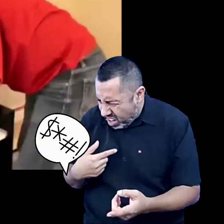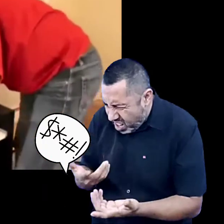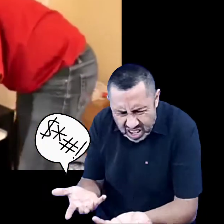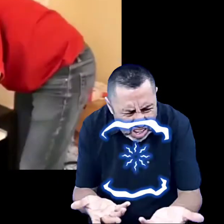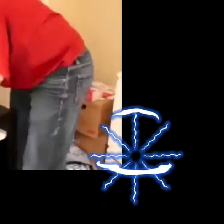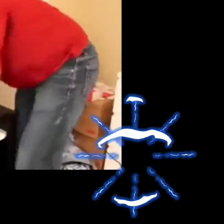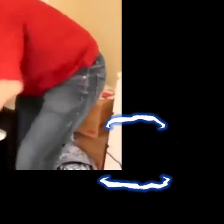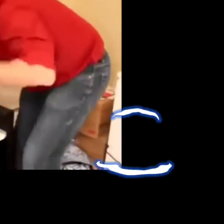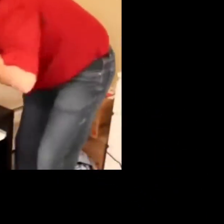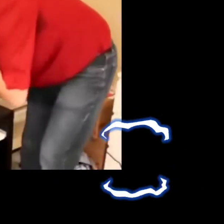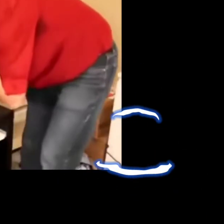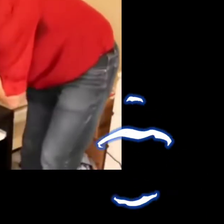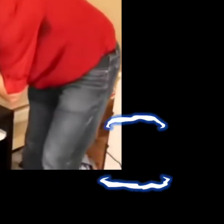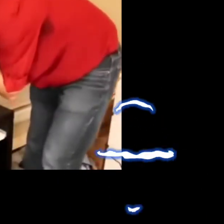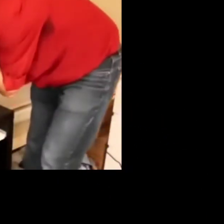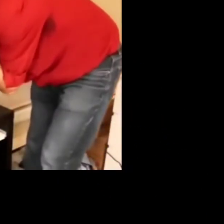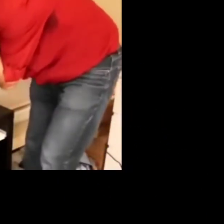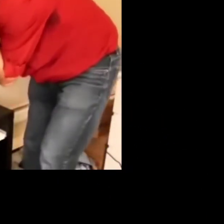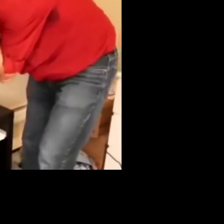What did I do?